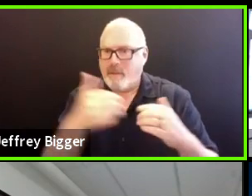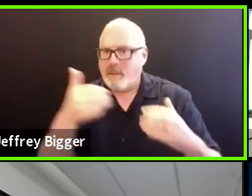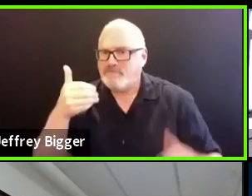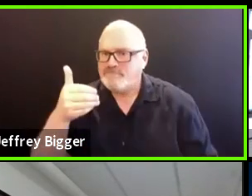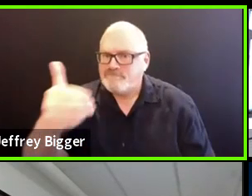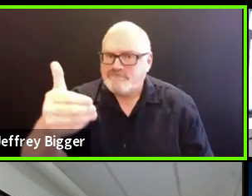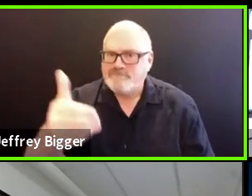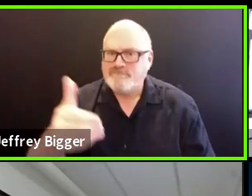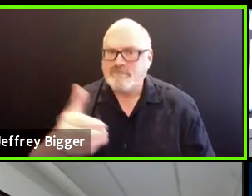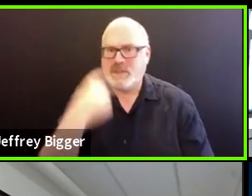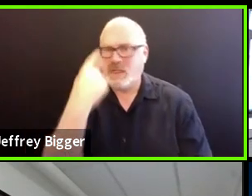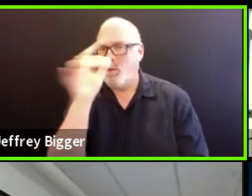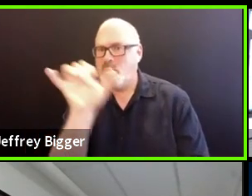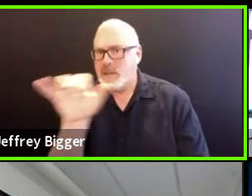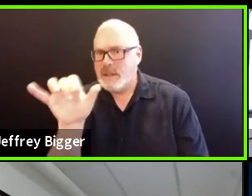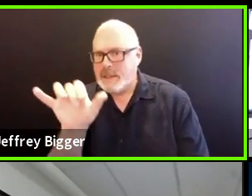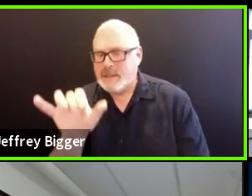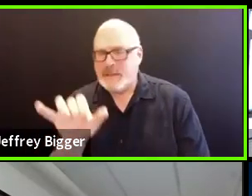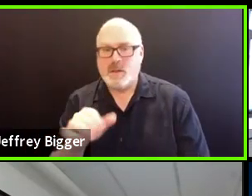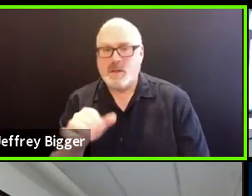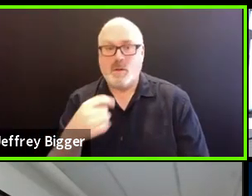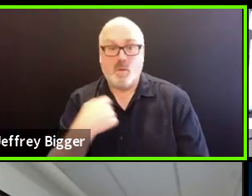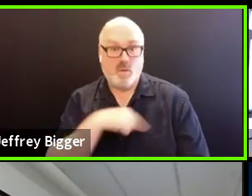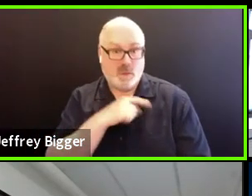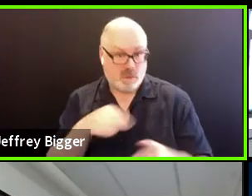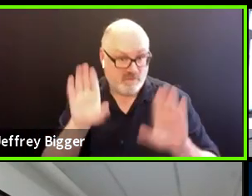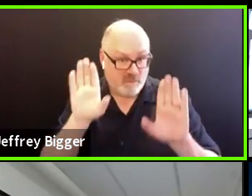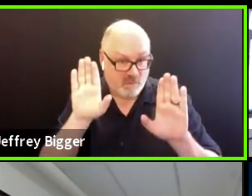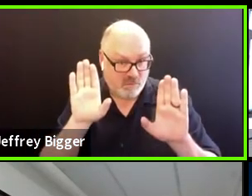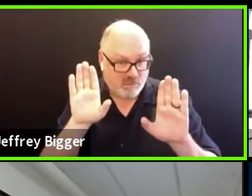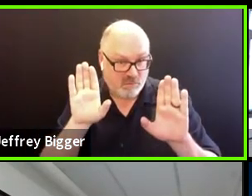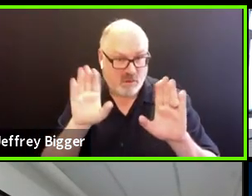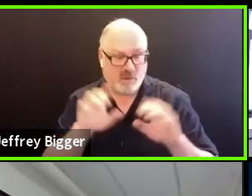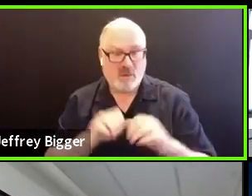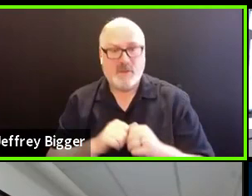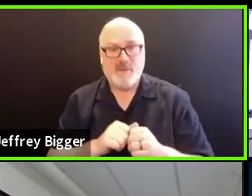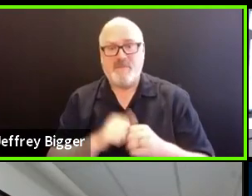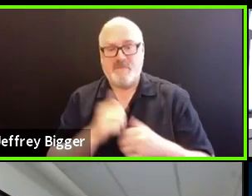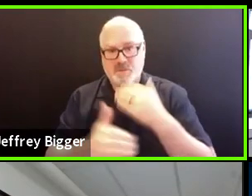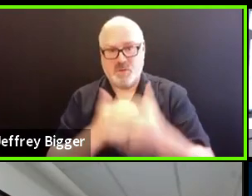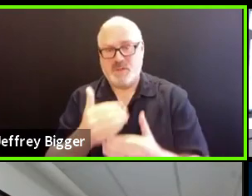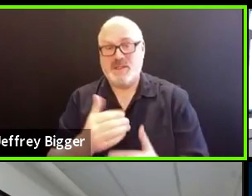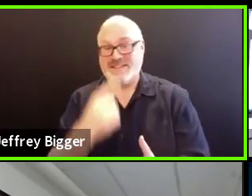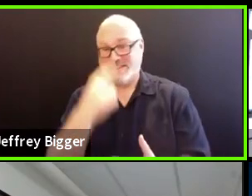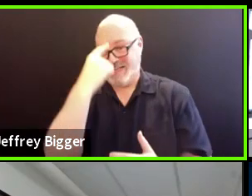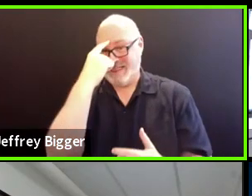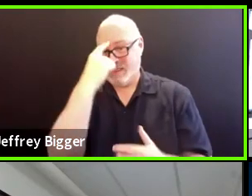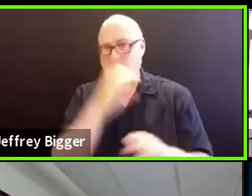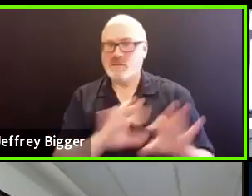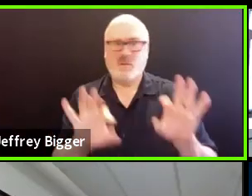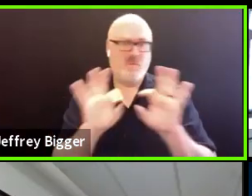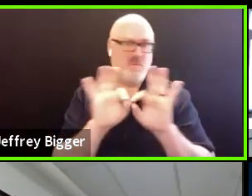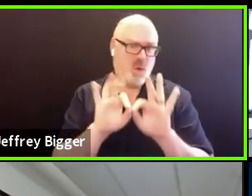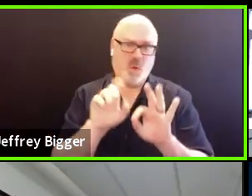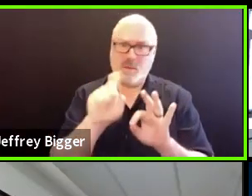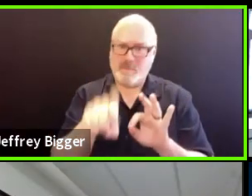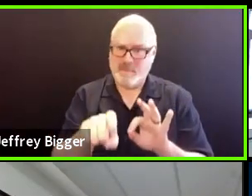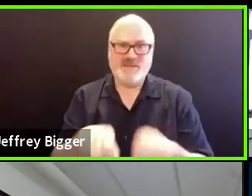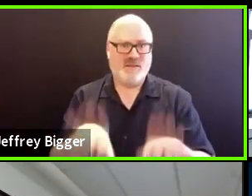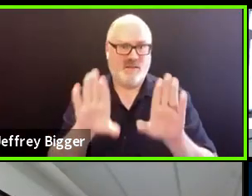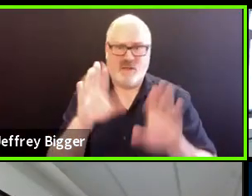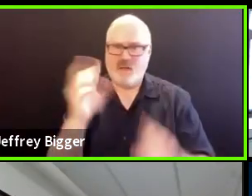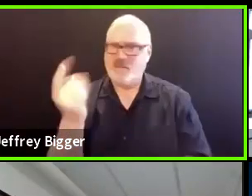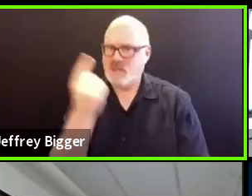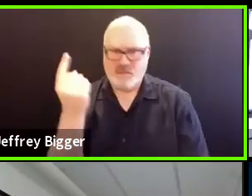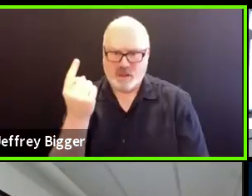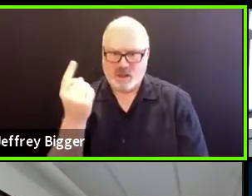works. What do we give up in the process of doing this? Because I do think it's essential that we have to give something up, but I think